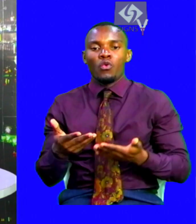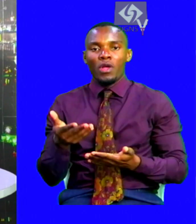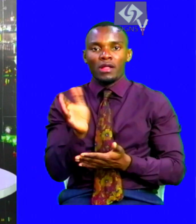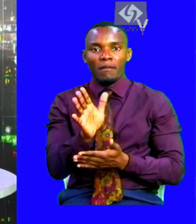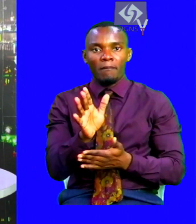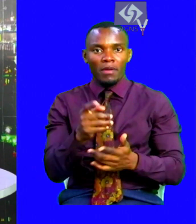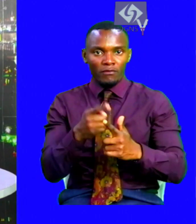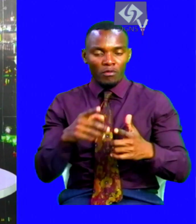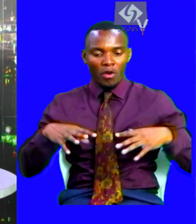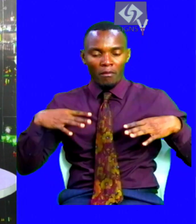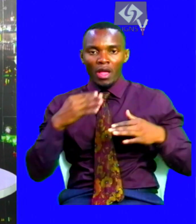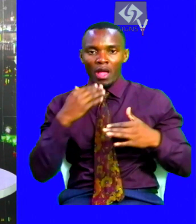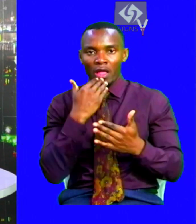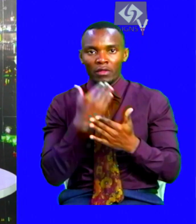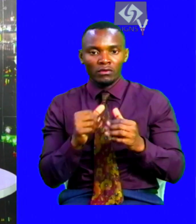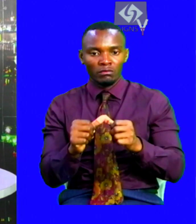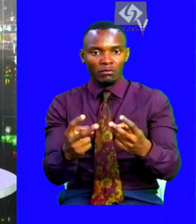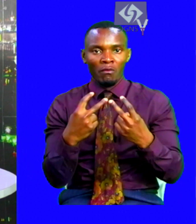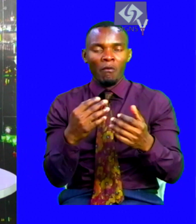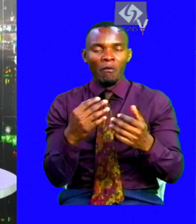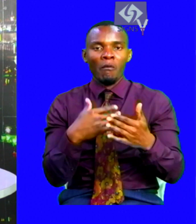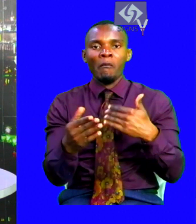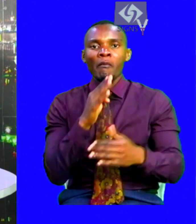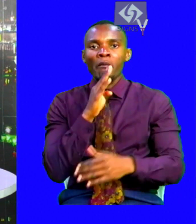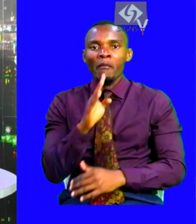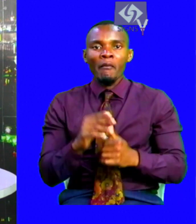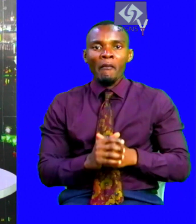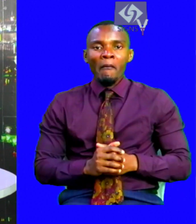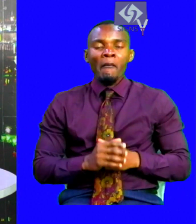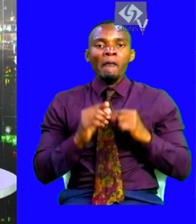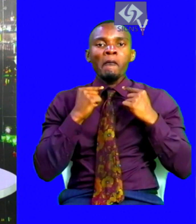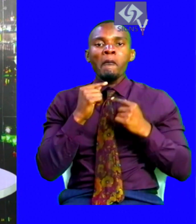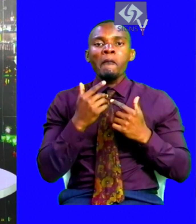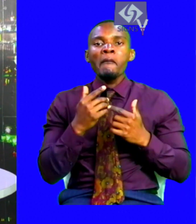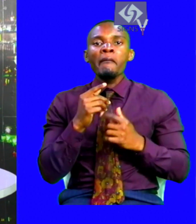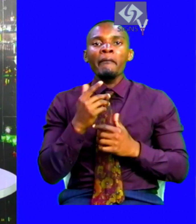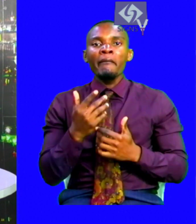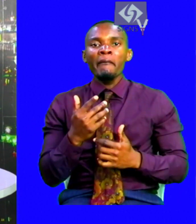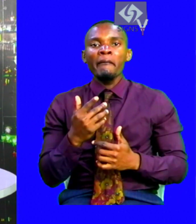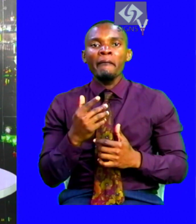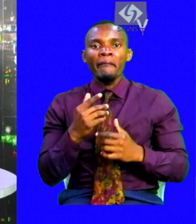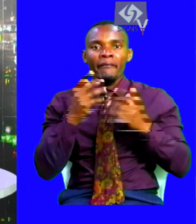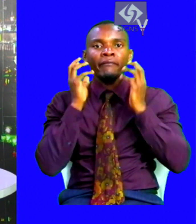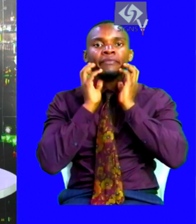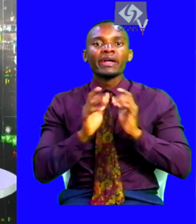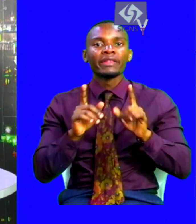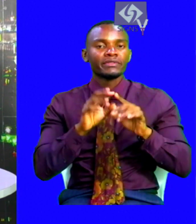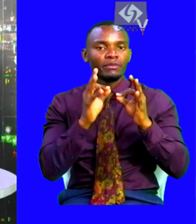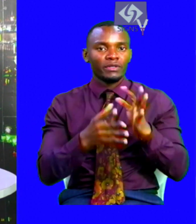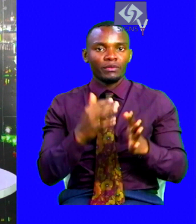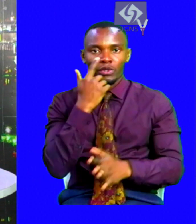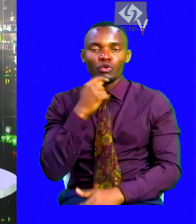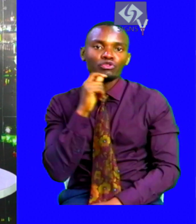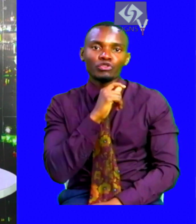back from that break. Glad you're still watching Sun's Breakfast with me, Alan Abbott, and sign language interpreter this morning is Tobias Omondi. And before I